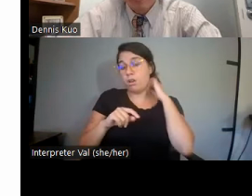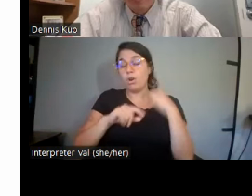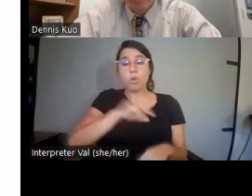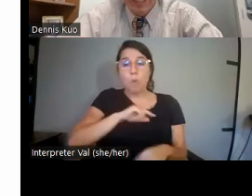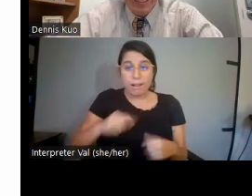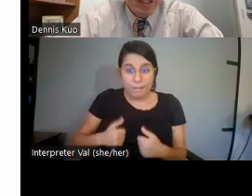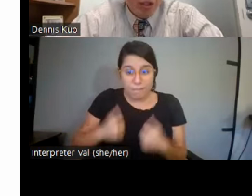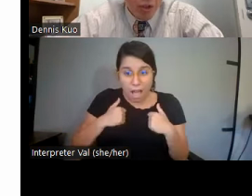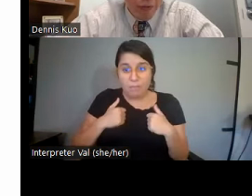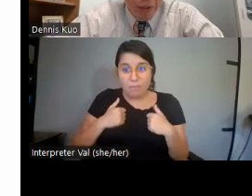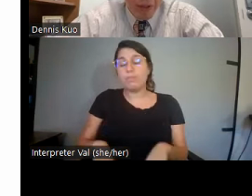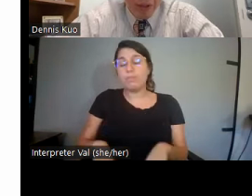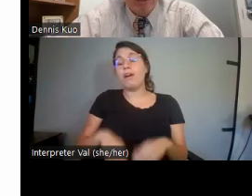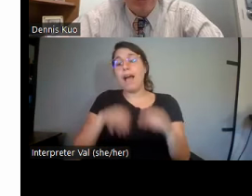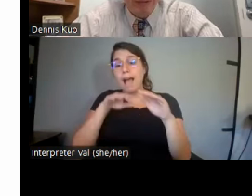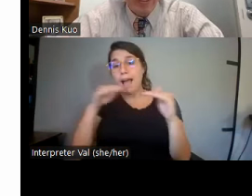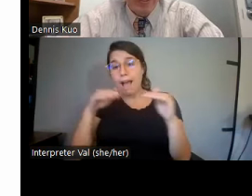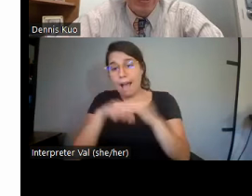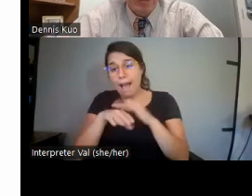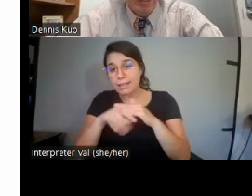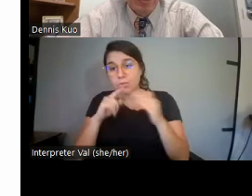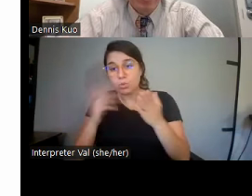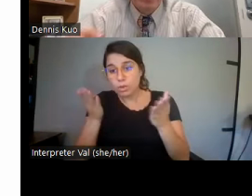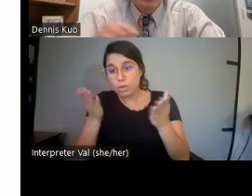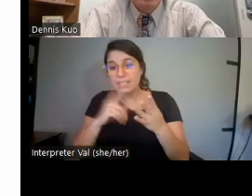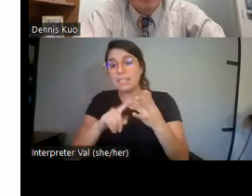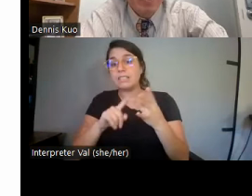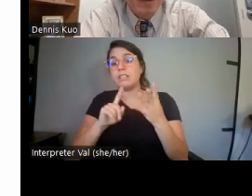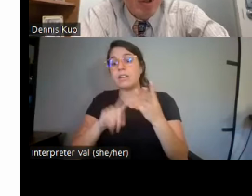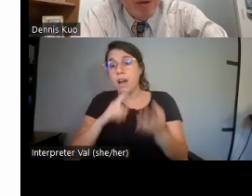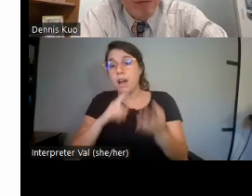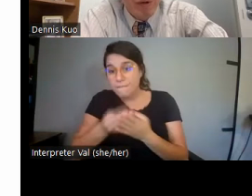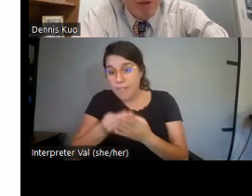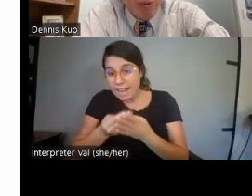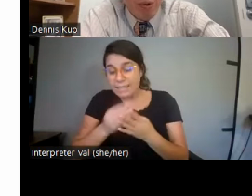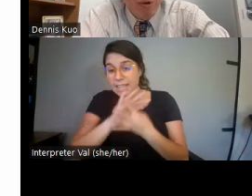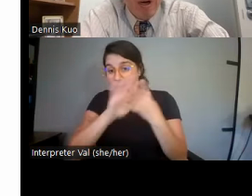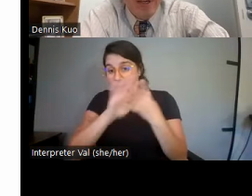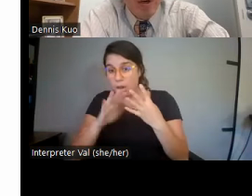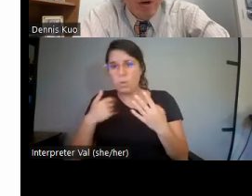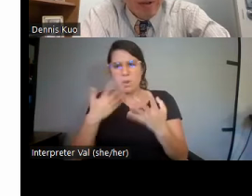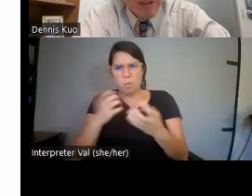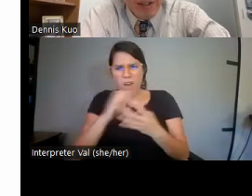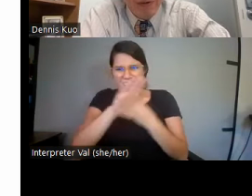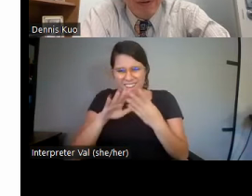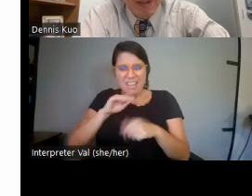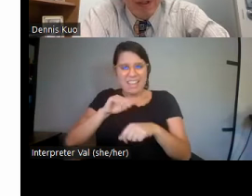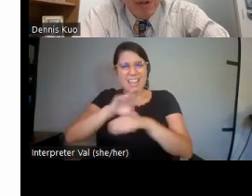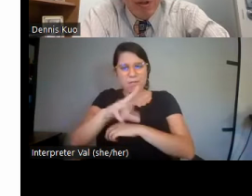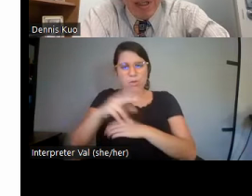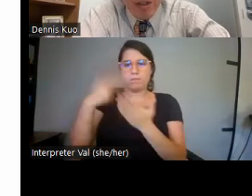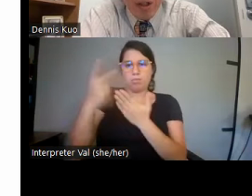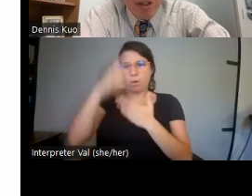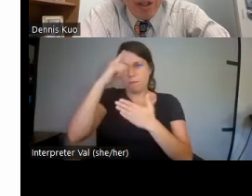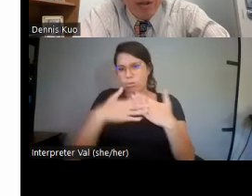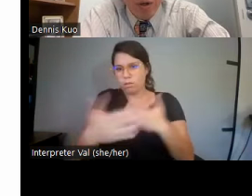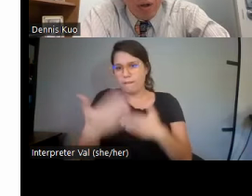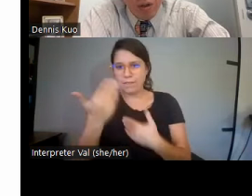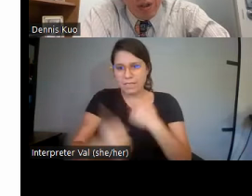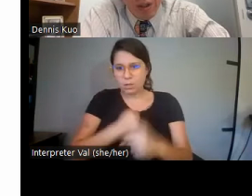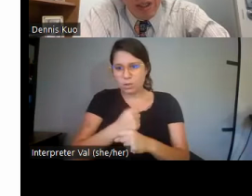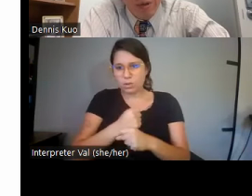with quality of life, access to services, financing, expect them to influence programming over the next 15 years, not just